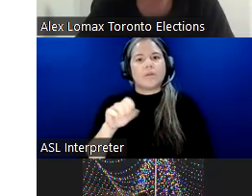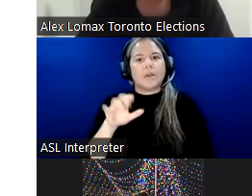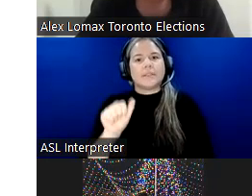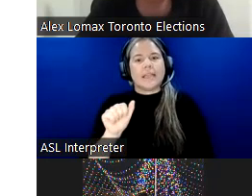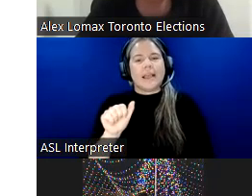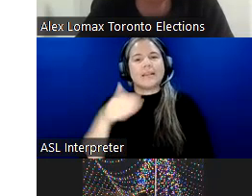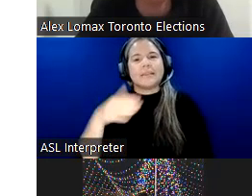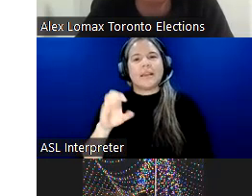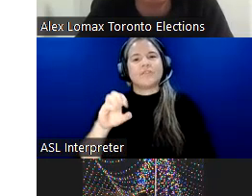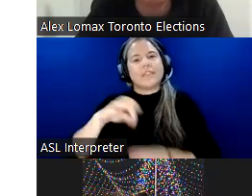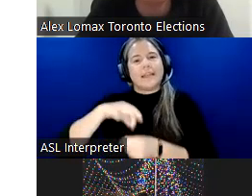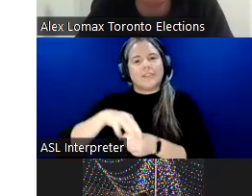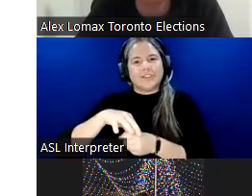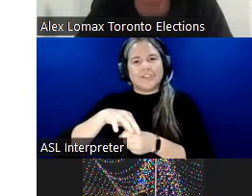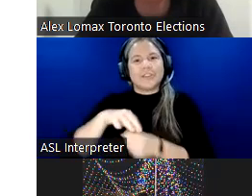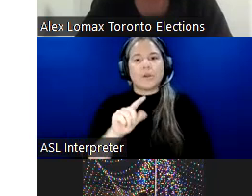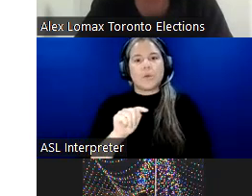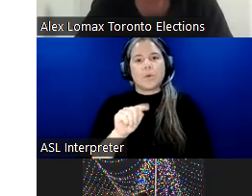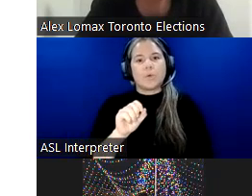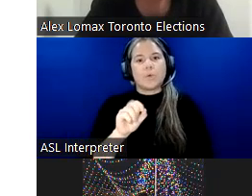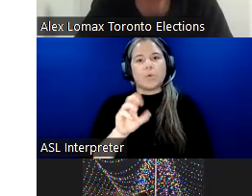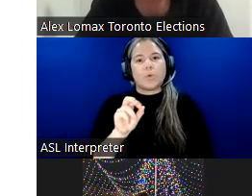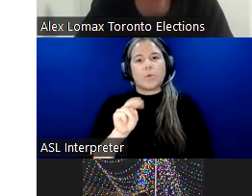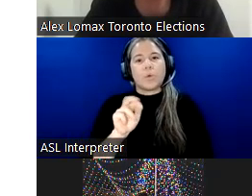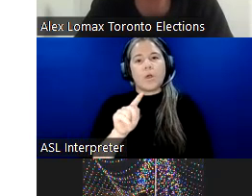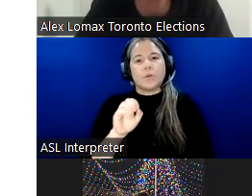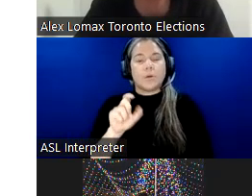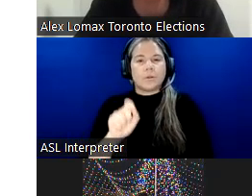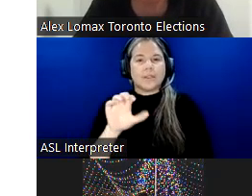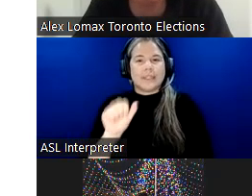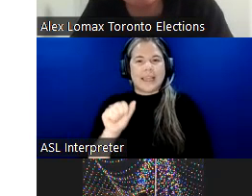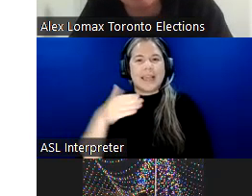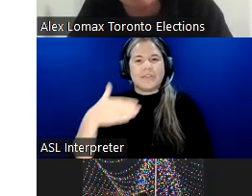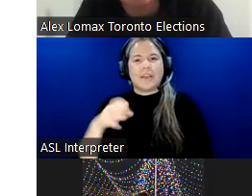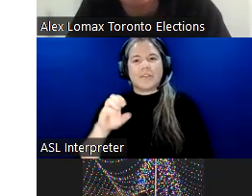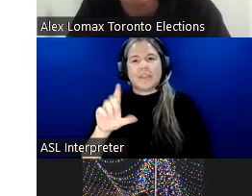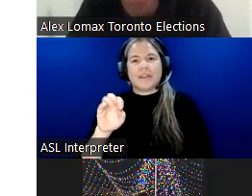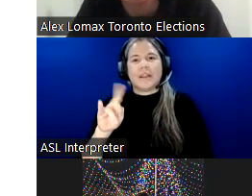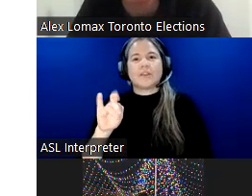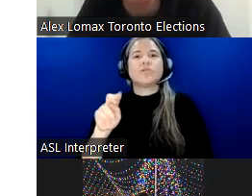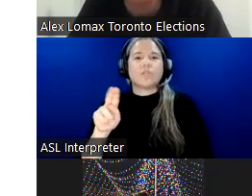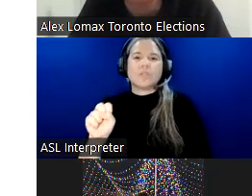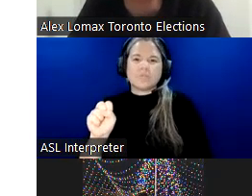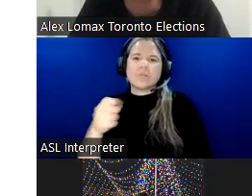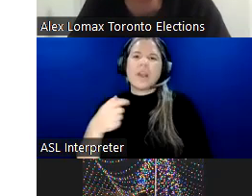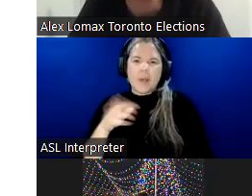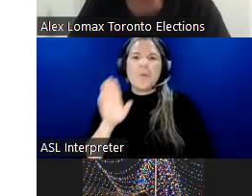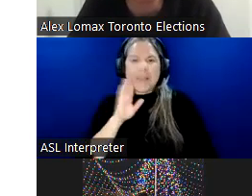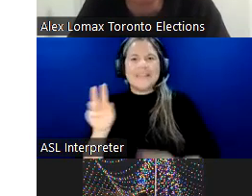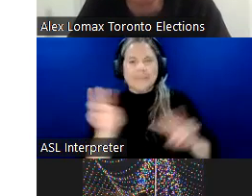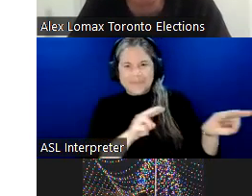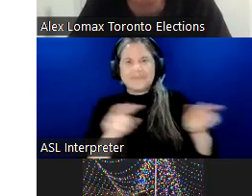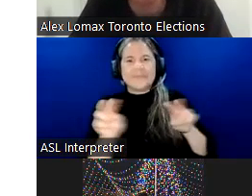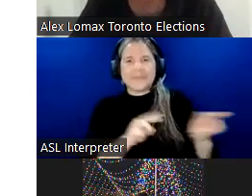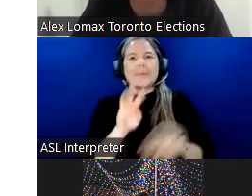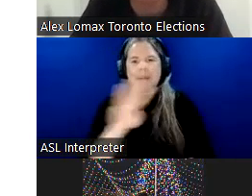toronto.ca/elections. I will be referencing the website a lot during this presentation, so it's definitely worth going there. It's got some